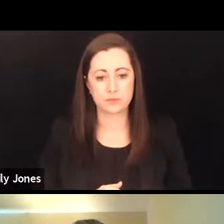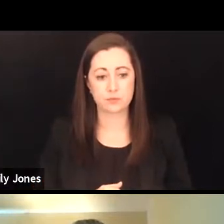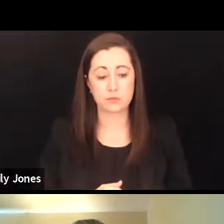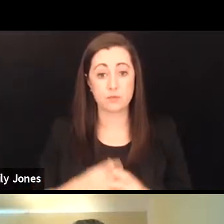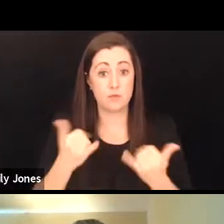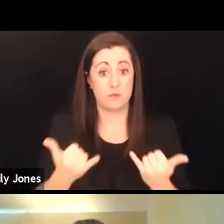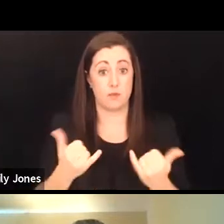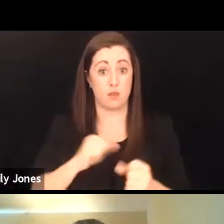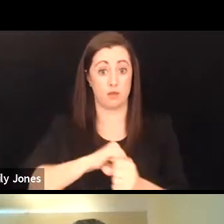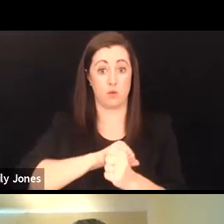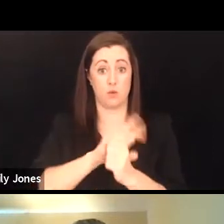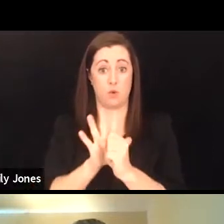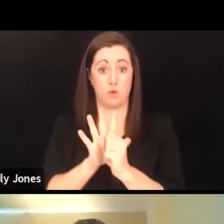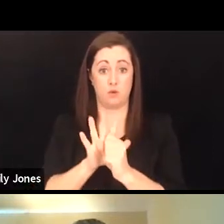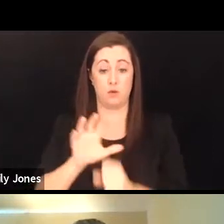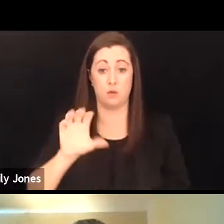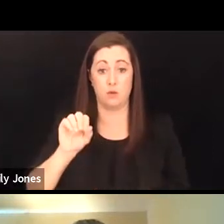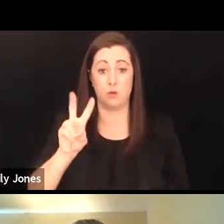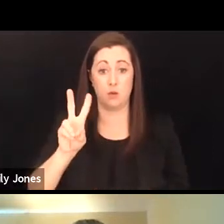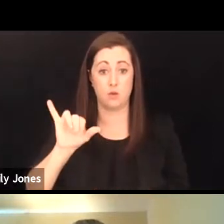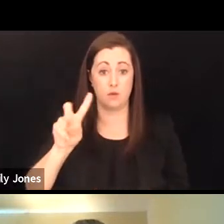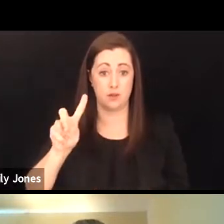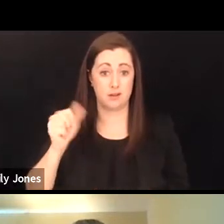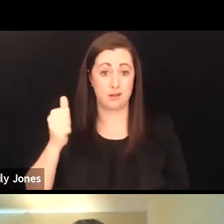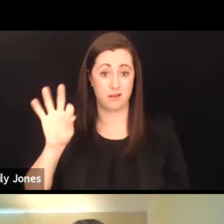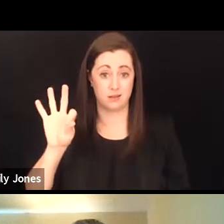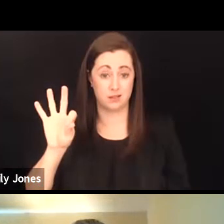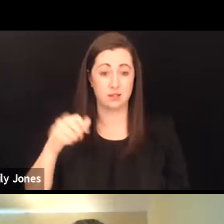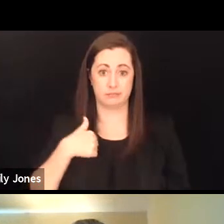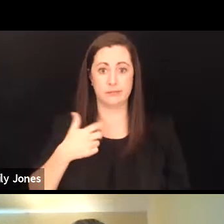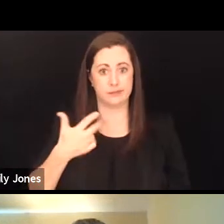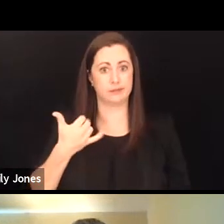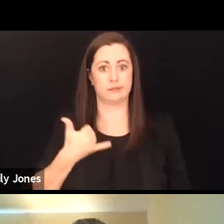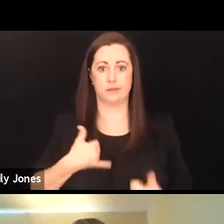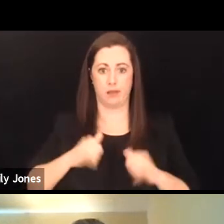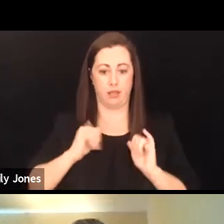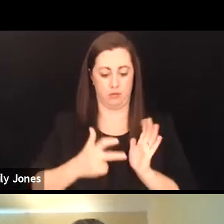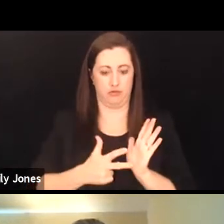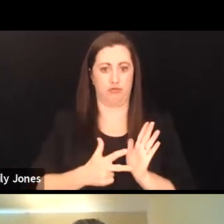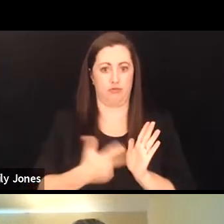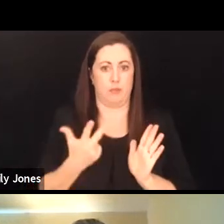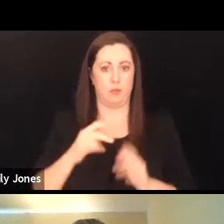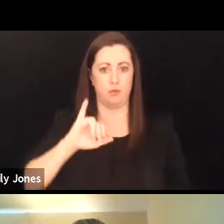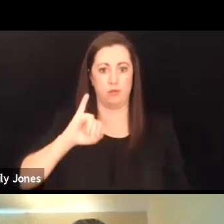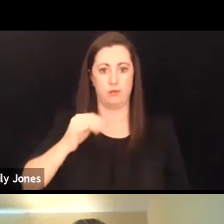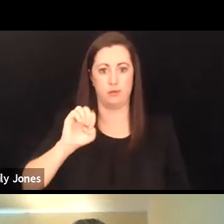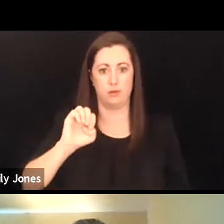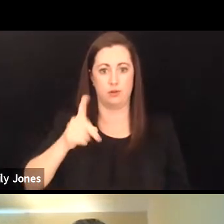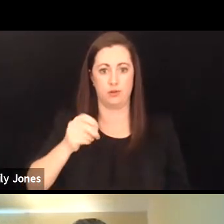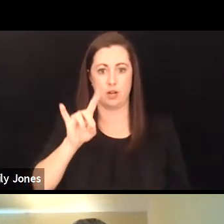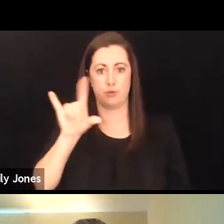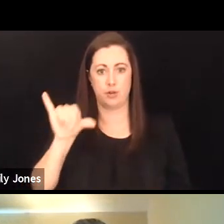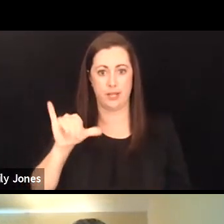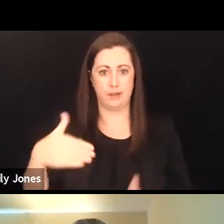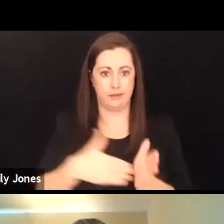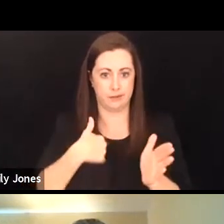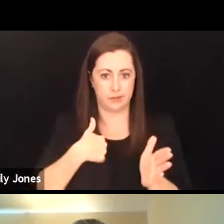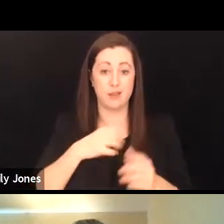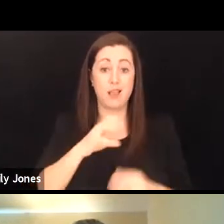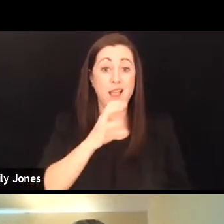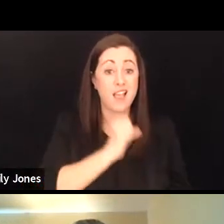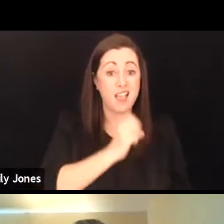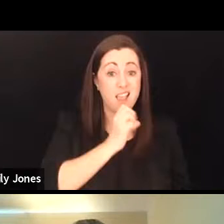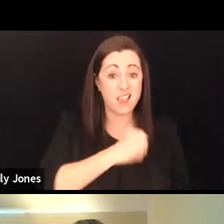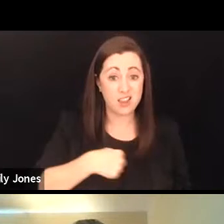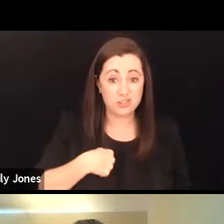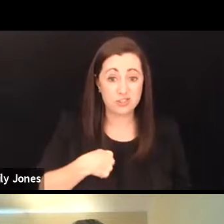with COVID-19, you know, I am still with the triple jeopardy syndrome because of my age, because of